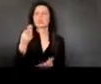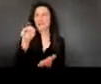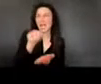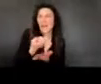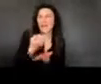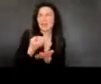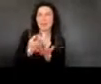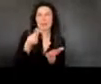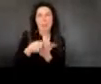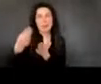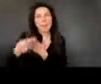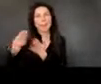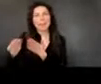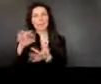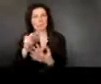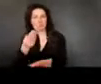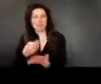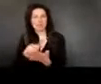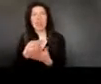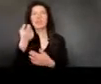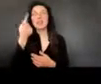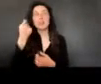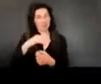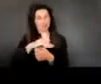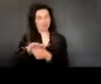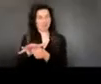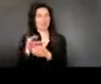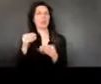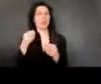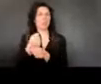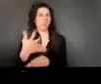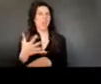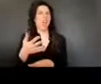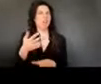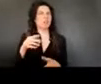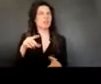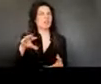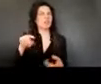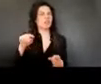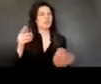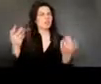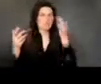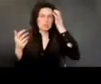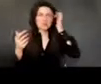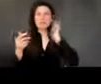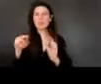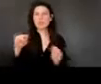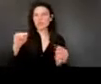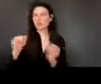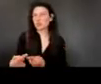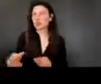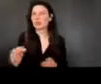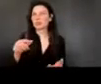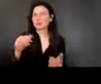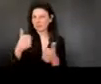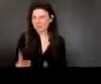it got hurt by of course. I mean, it's also mostly tourism. It depends